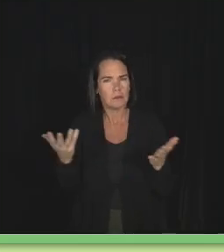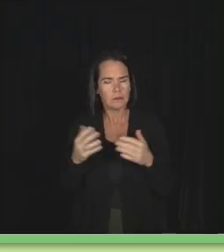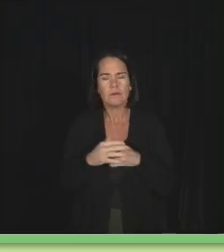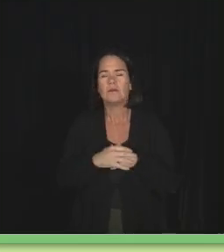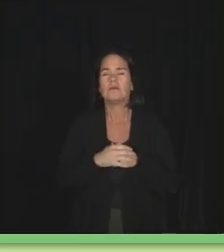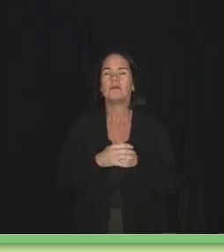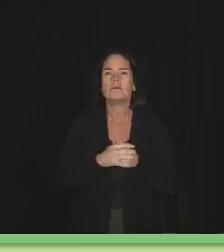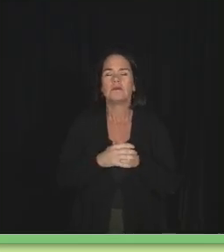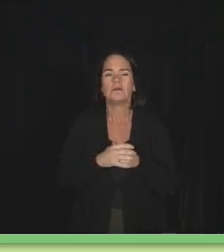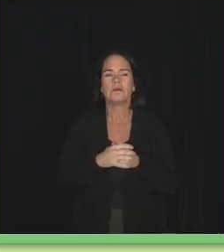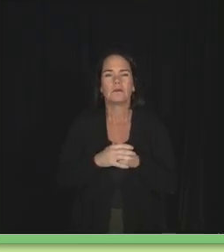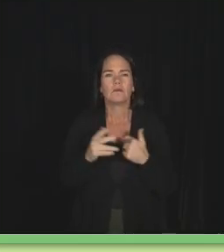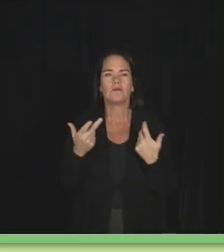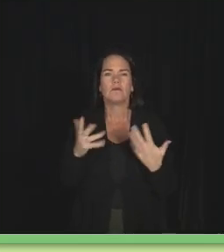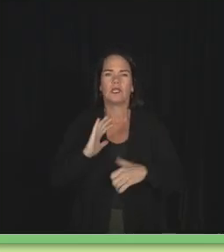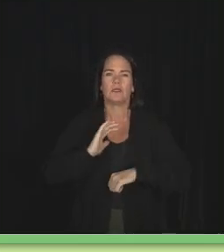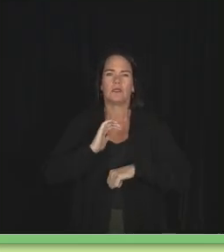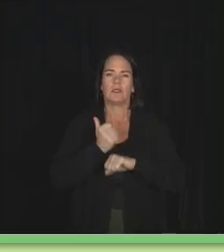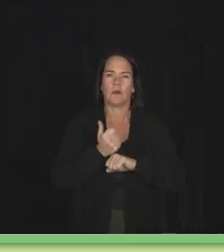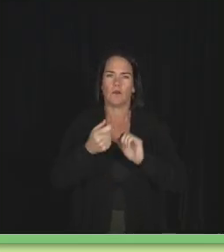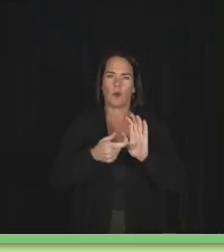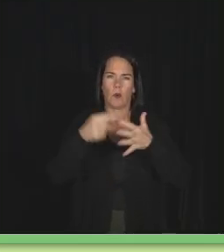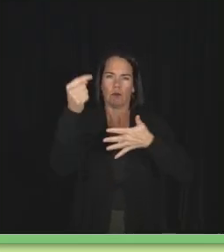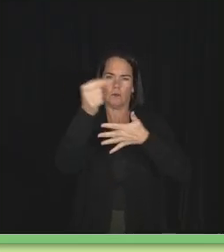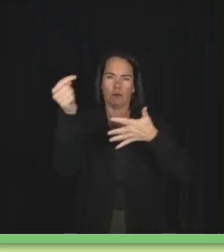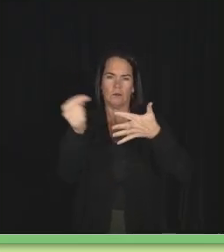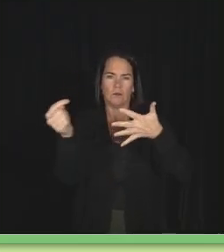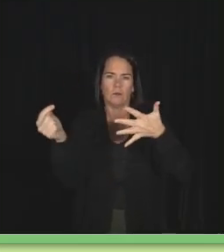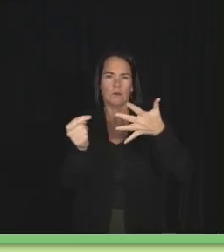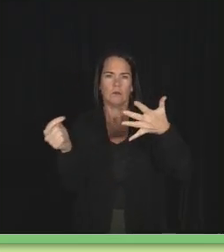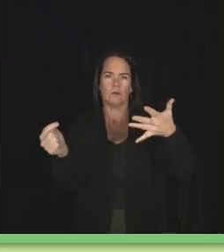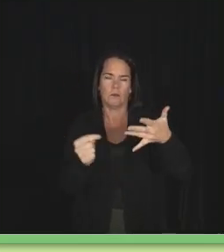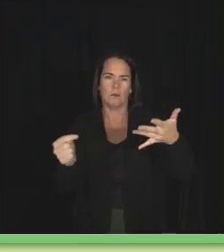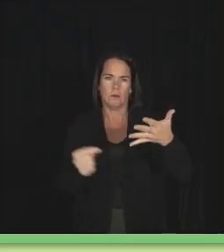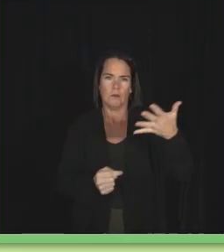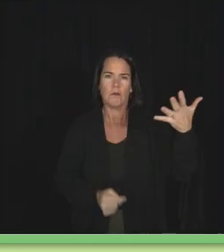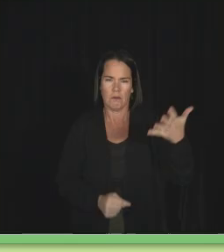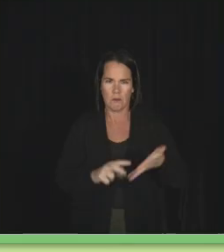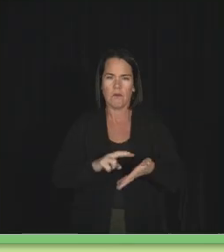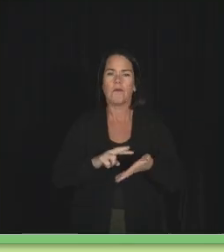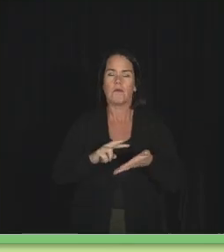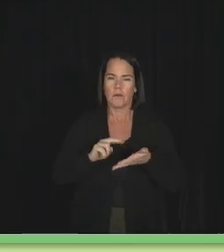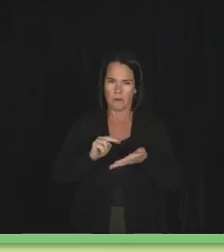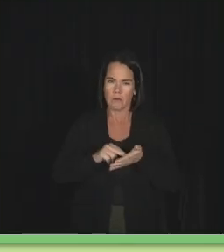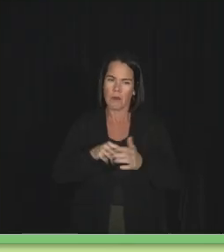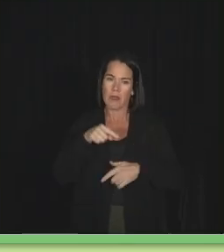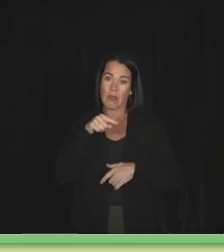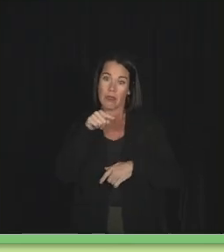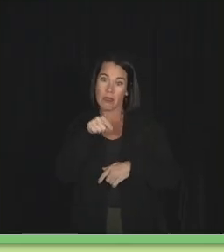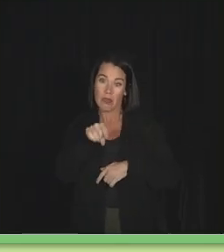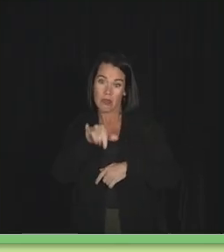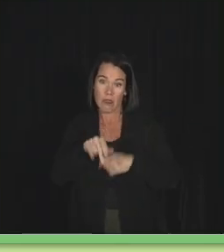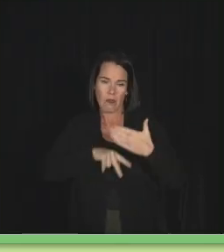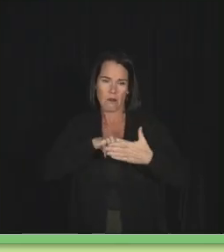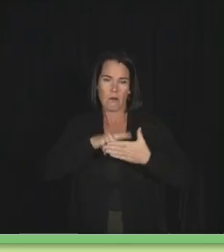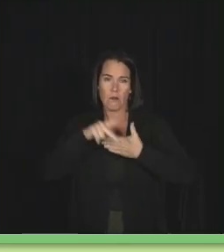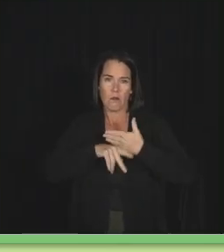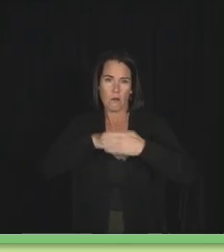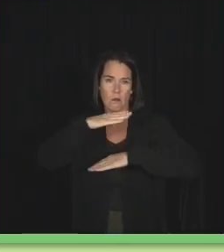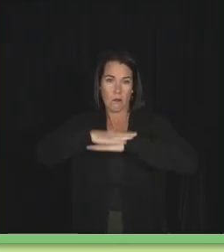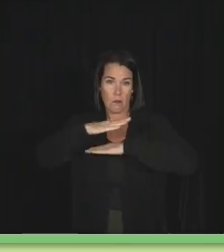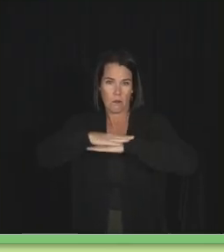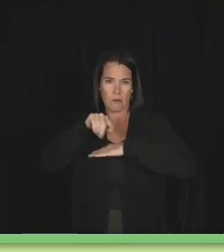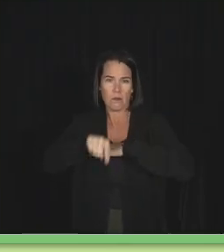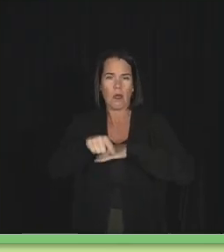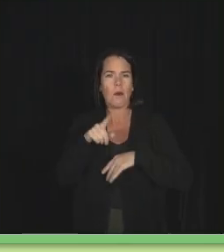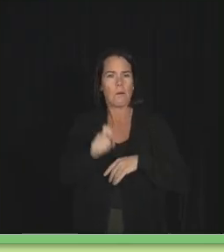of requirements that will guarantee that the platform must support across several different